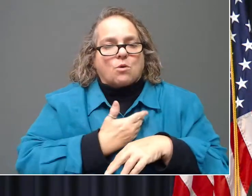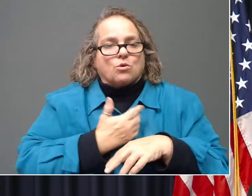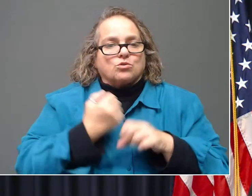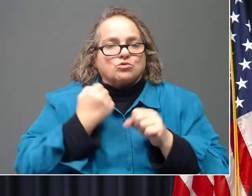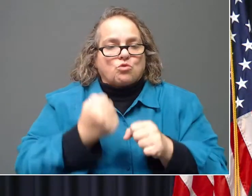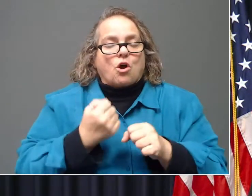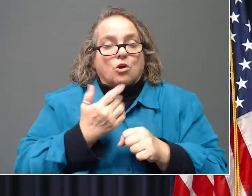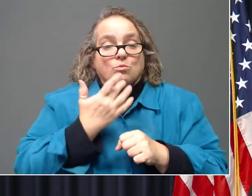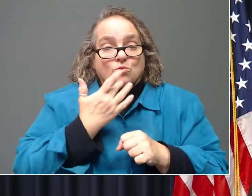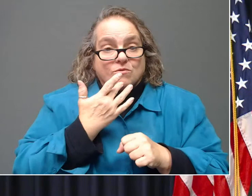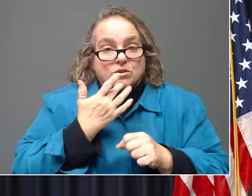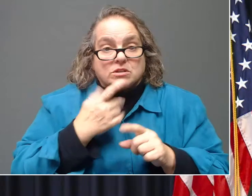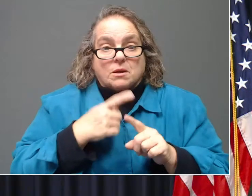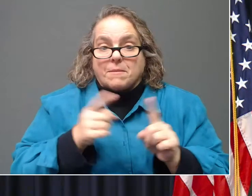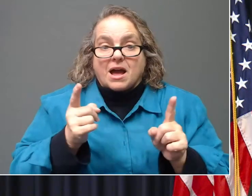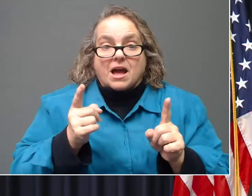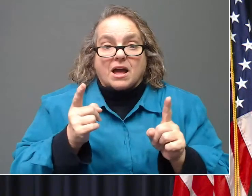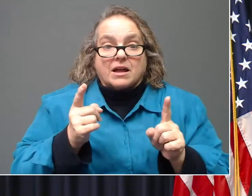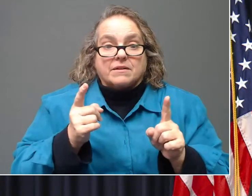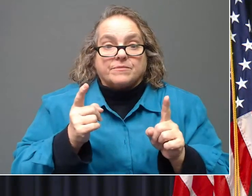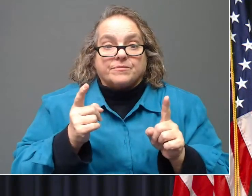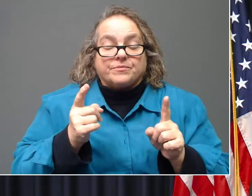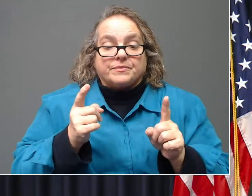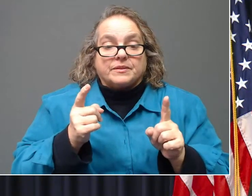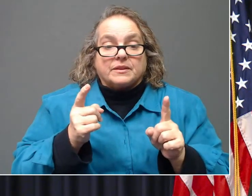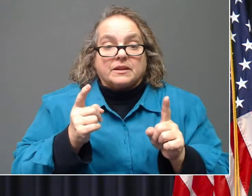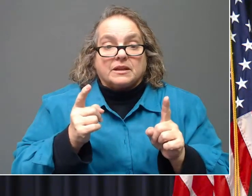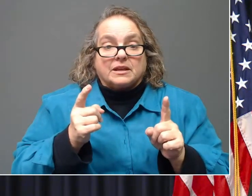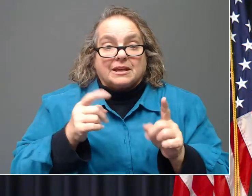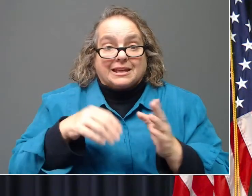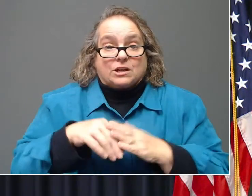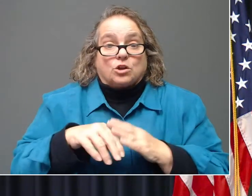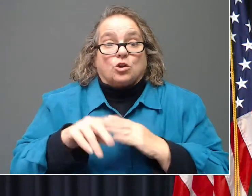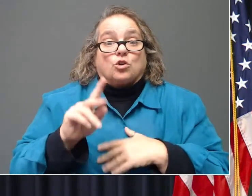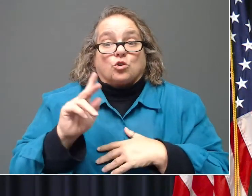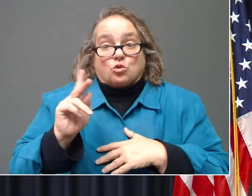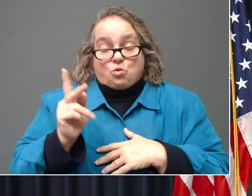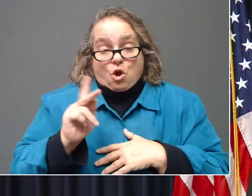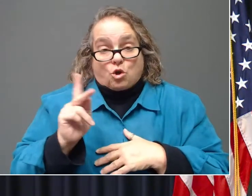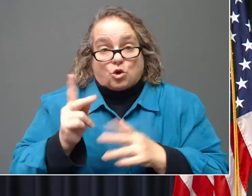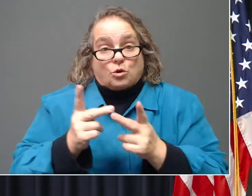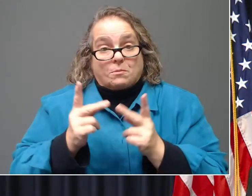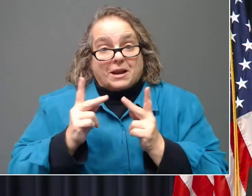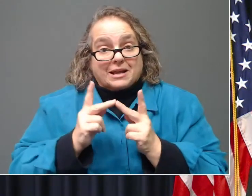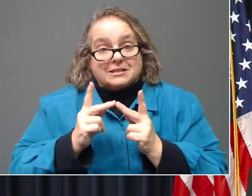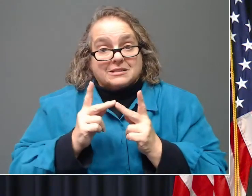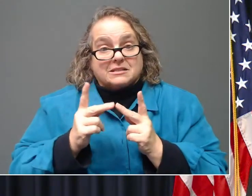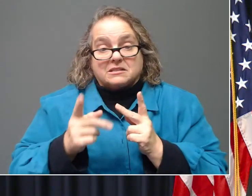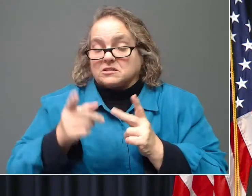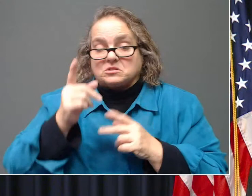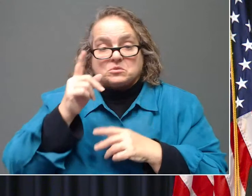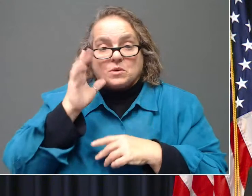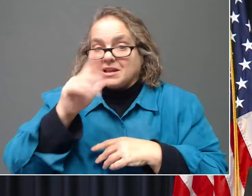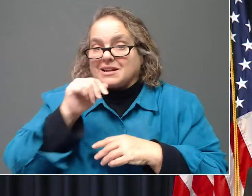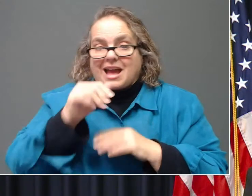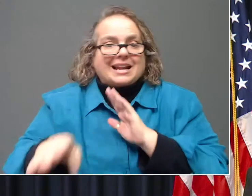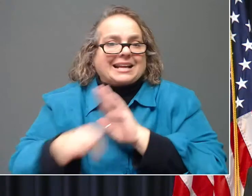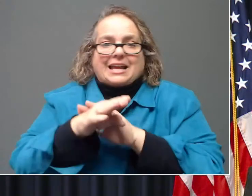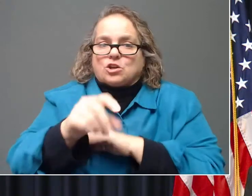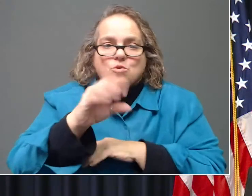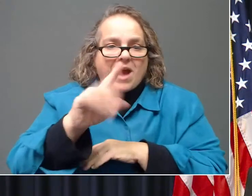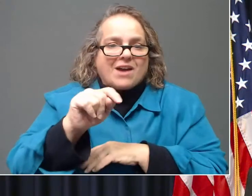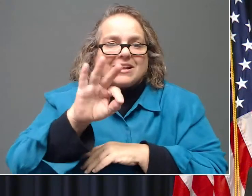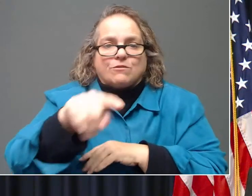but at least in the Kroger site, it's not going to kick you out from being in another place.